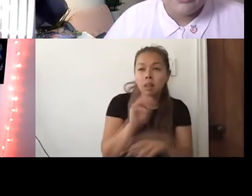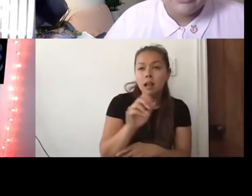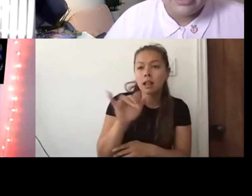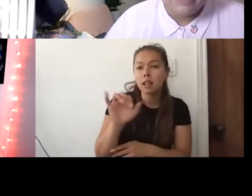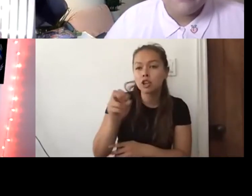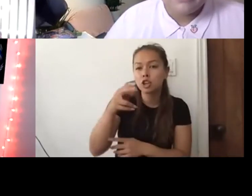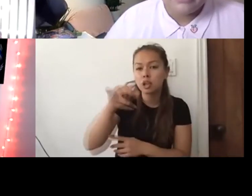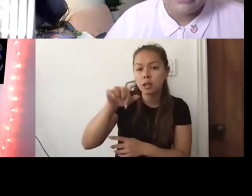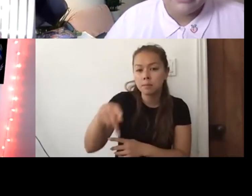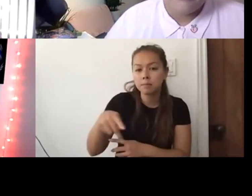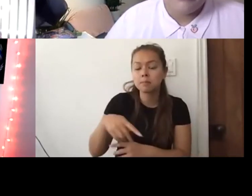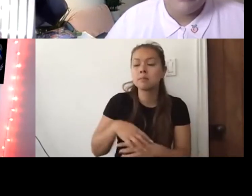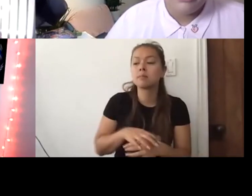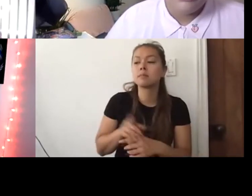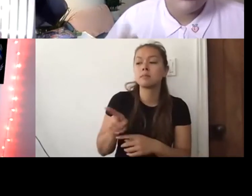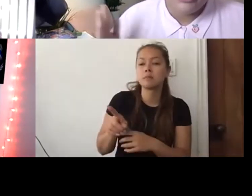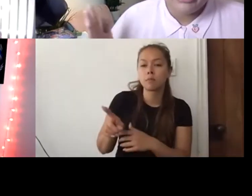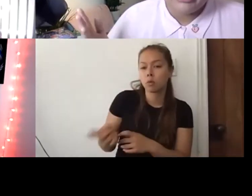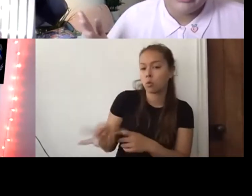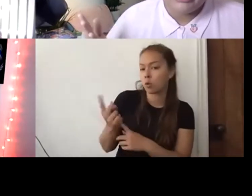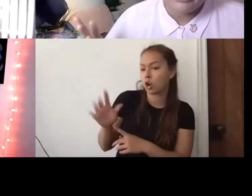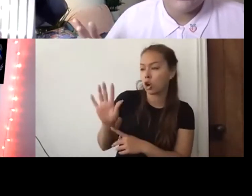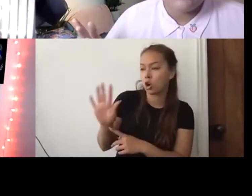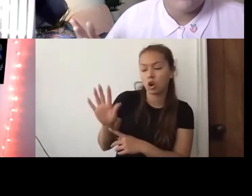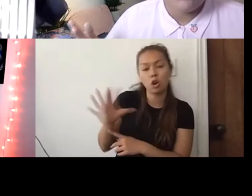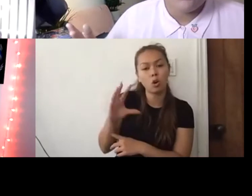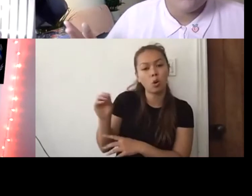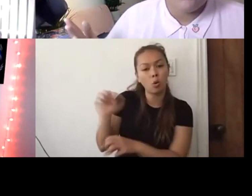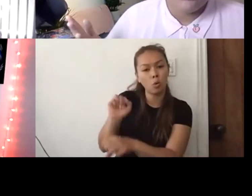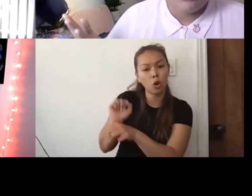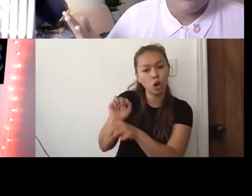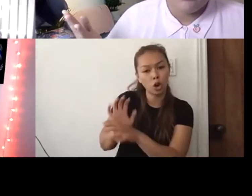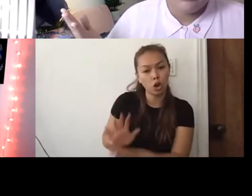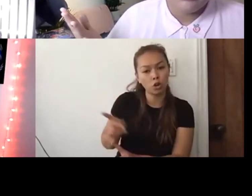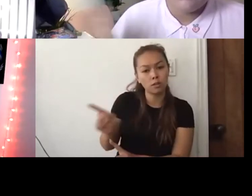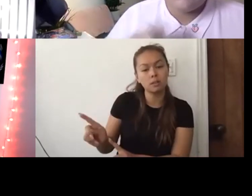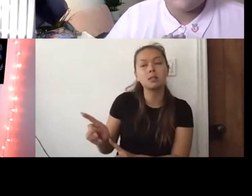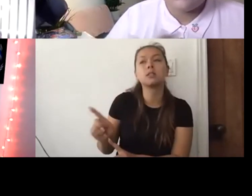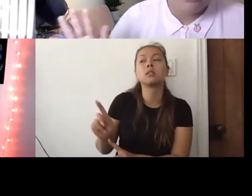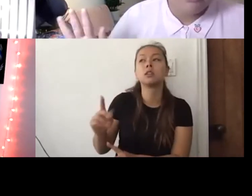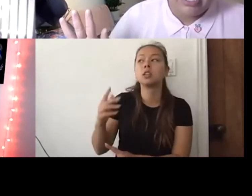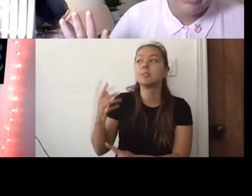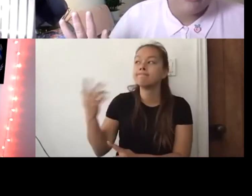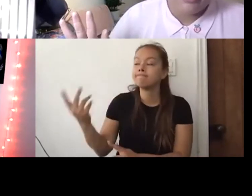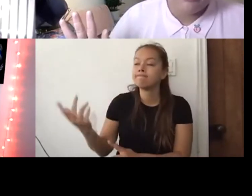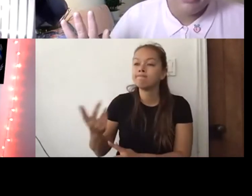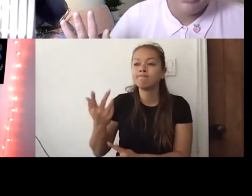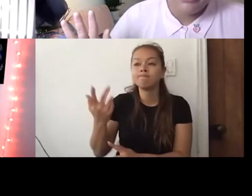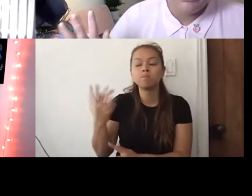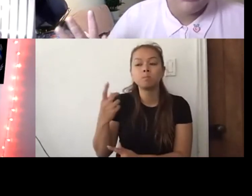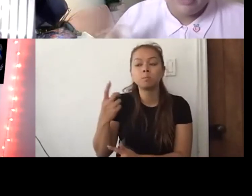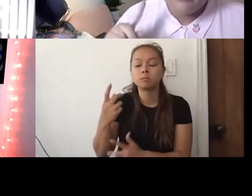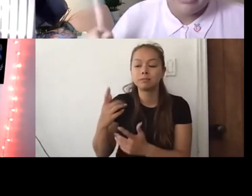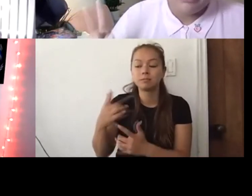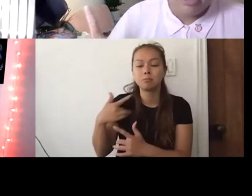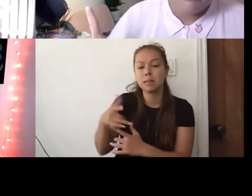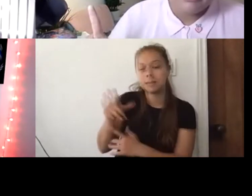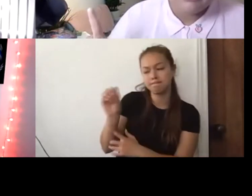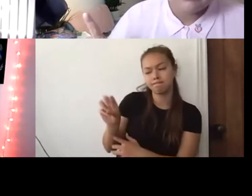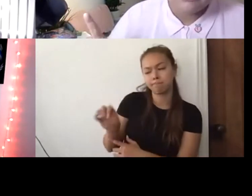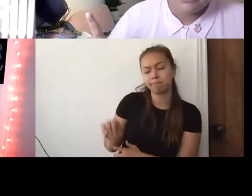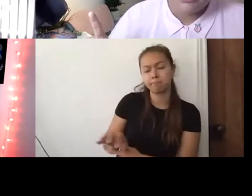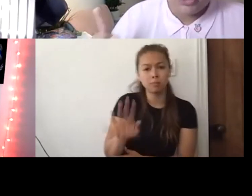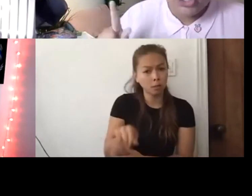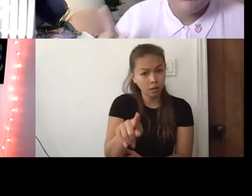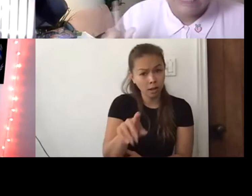colleagues always kind of thinking about turning it into, you know, screw allyship. You're either my